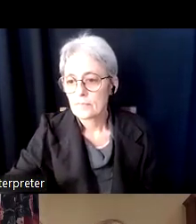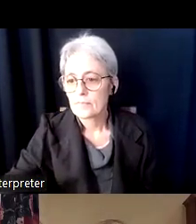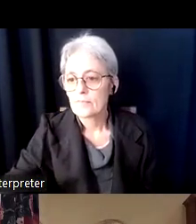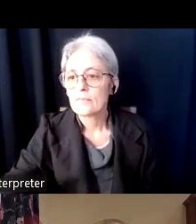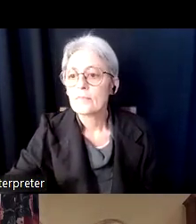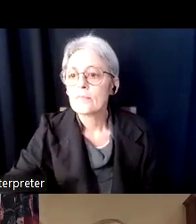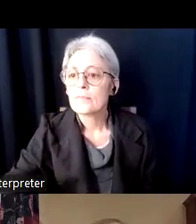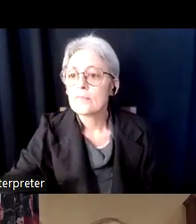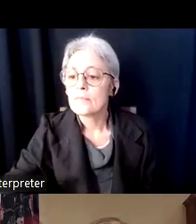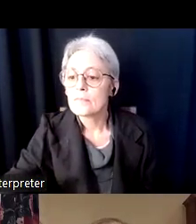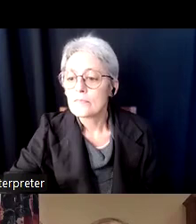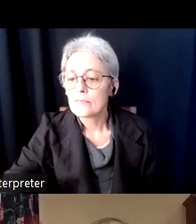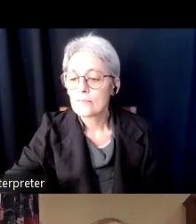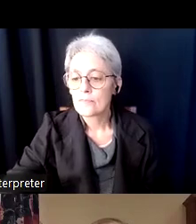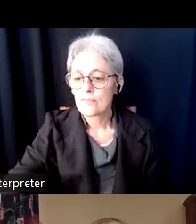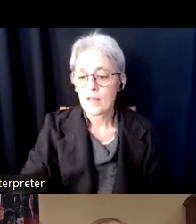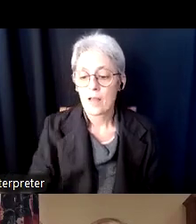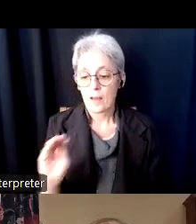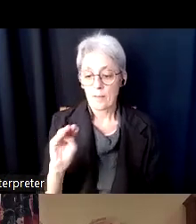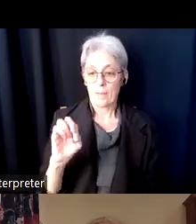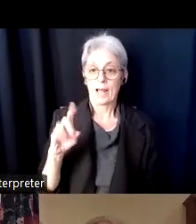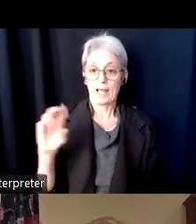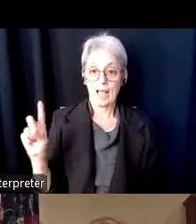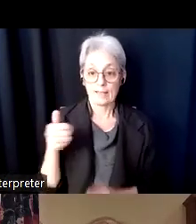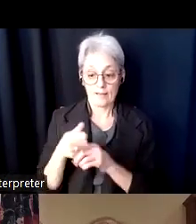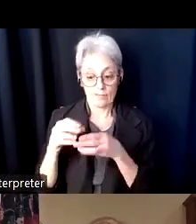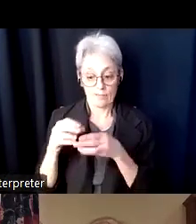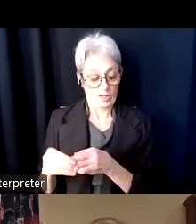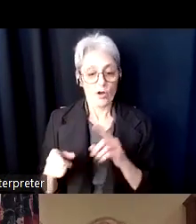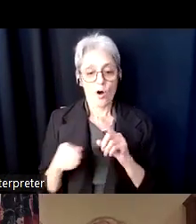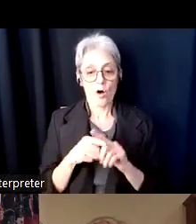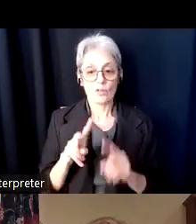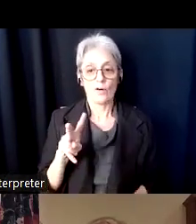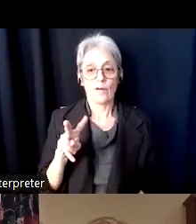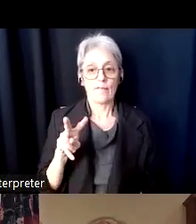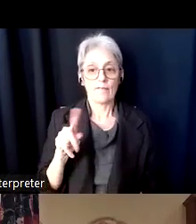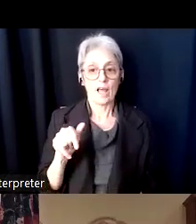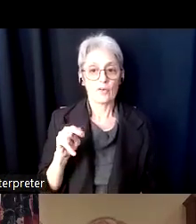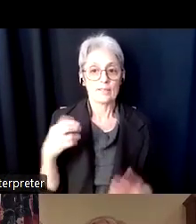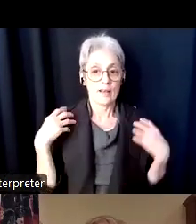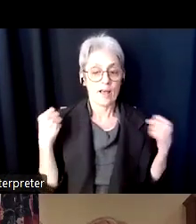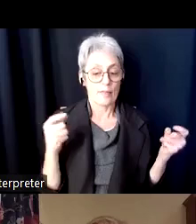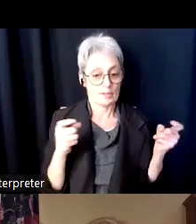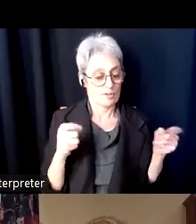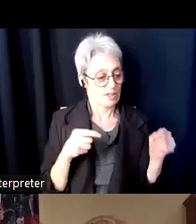about Medicaid self-direction, but the Veterans Health Administration also has their own self-direction program called Veteran Directed